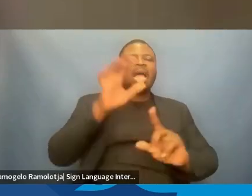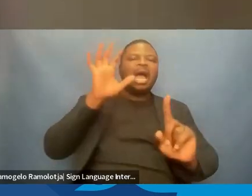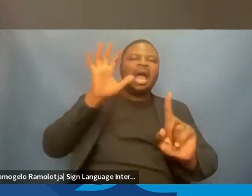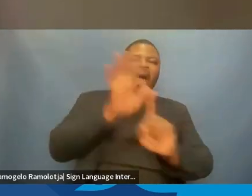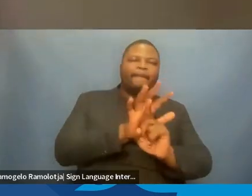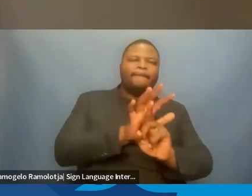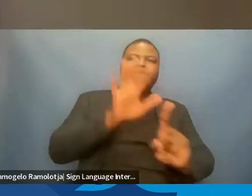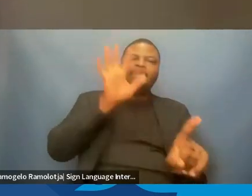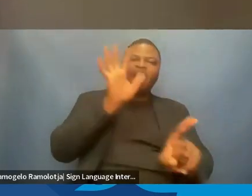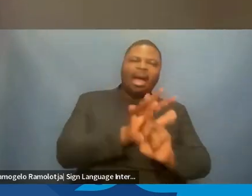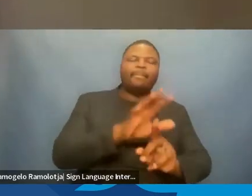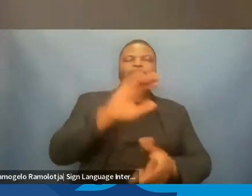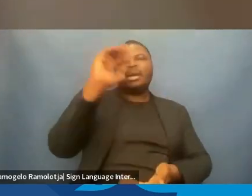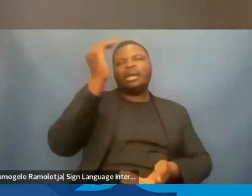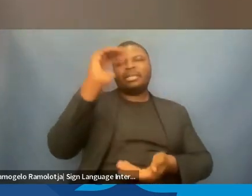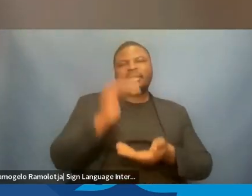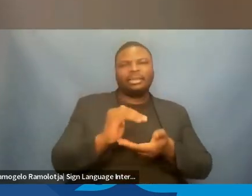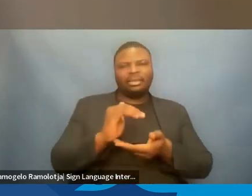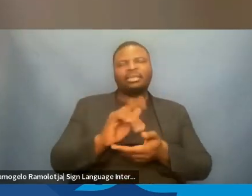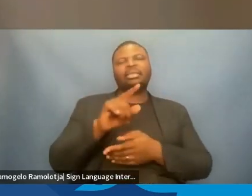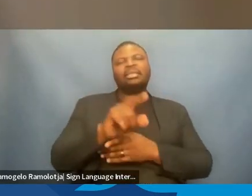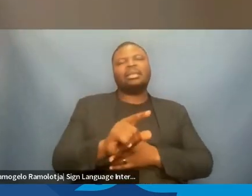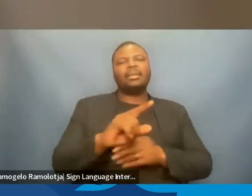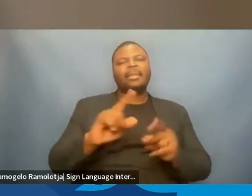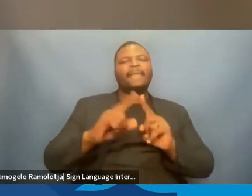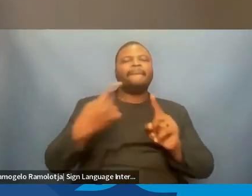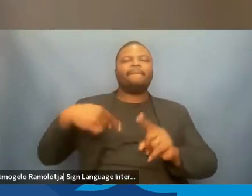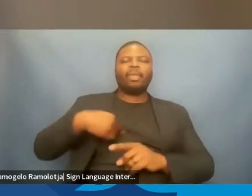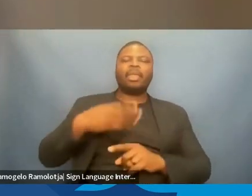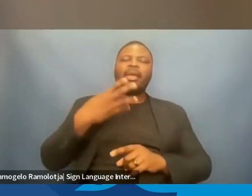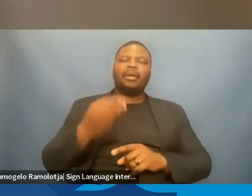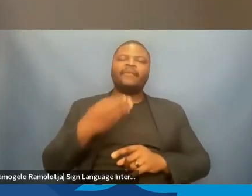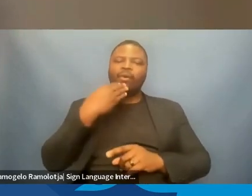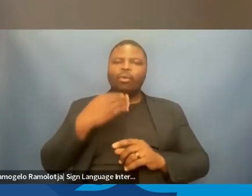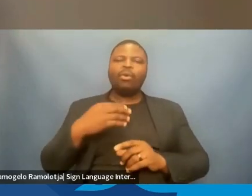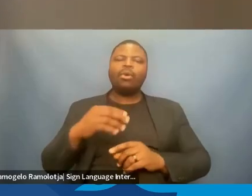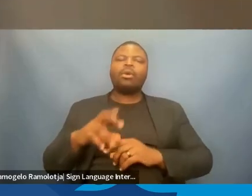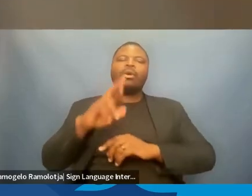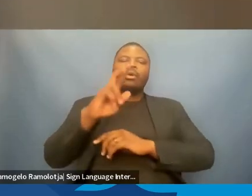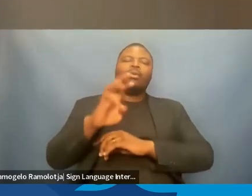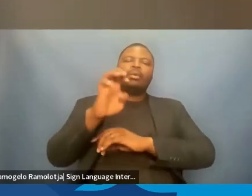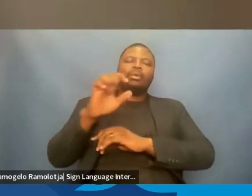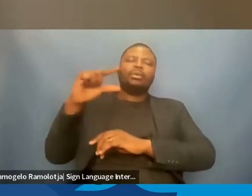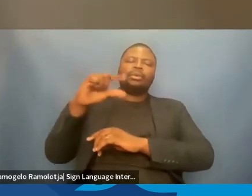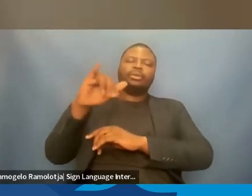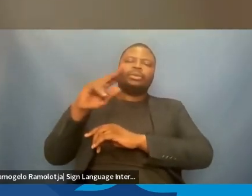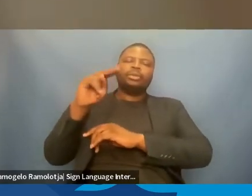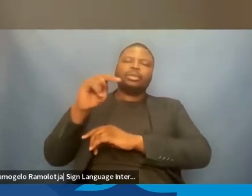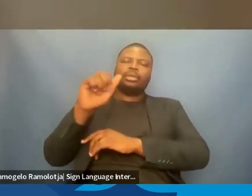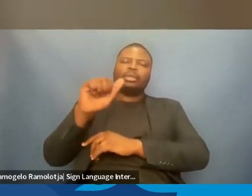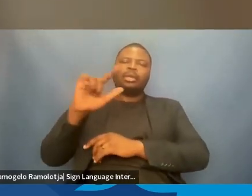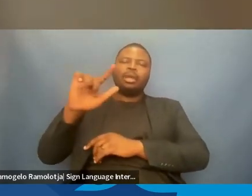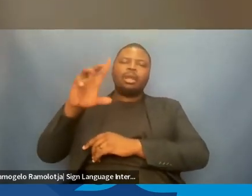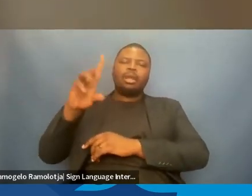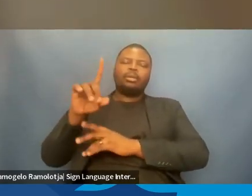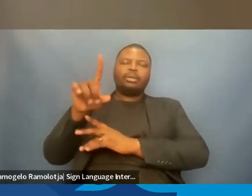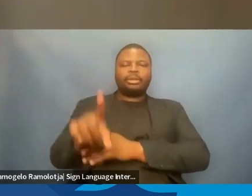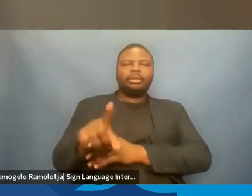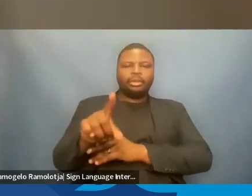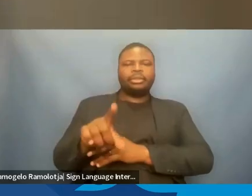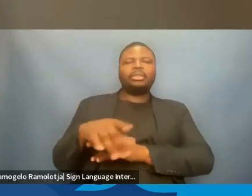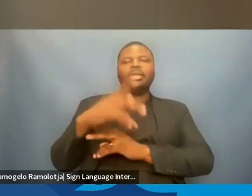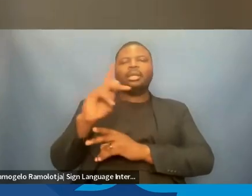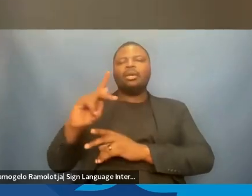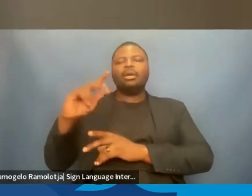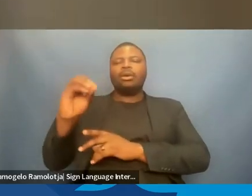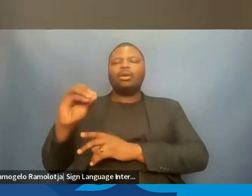Africa. We have Reginald Kgoedi. Reginald is a dedicated community advocate for the